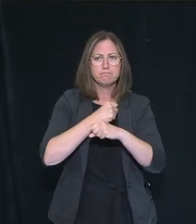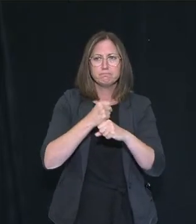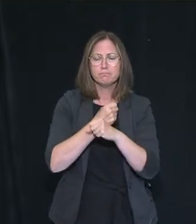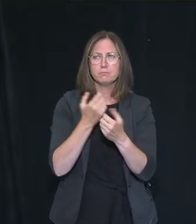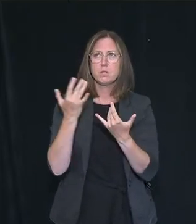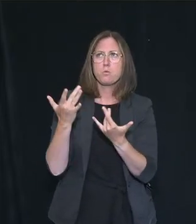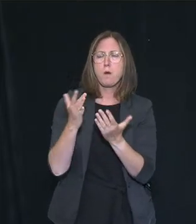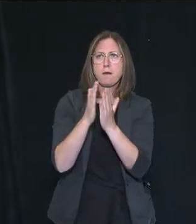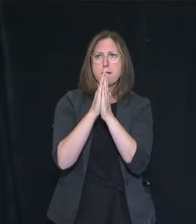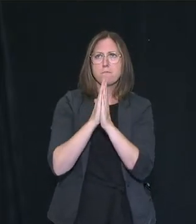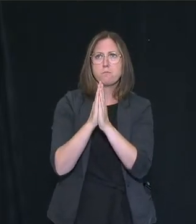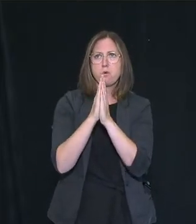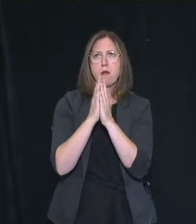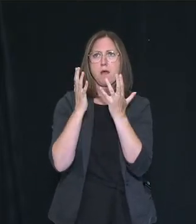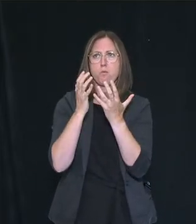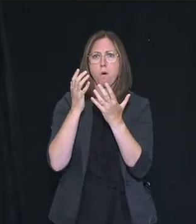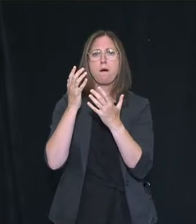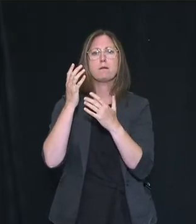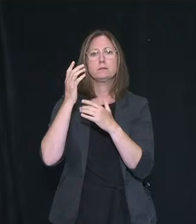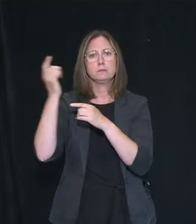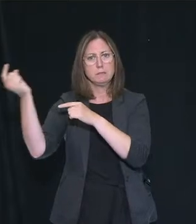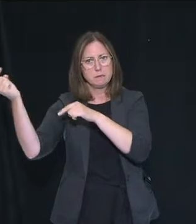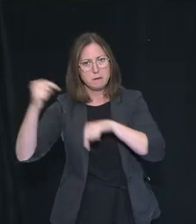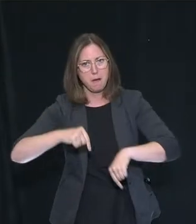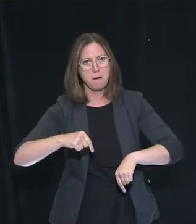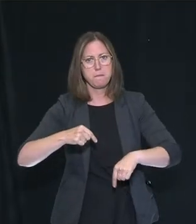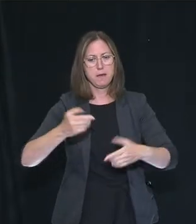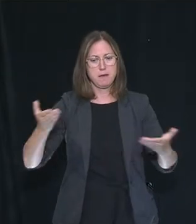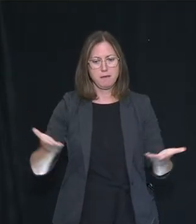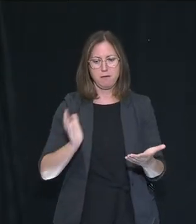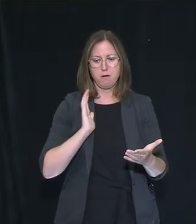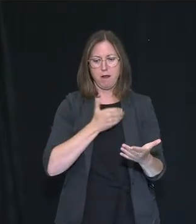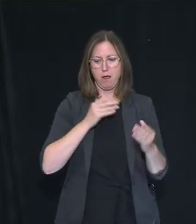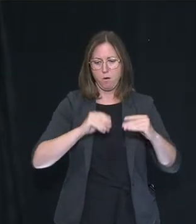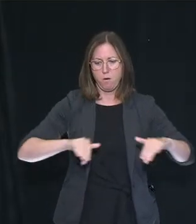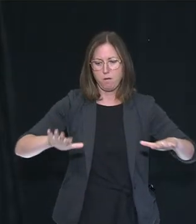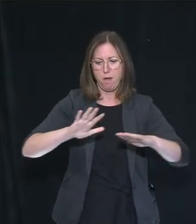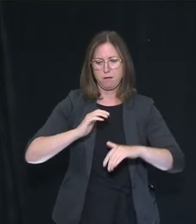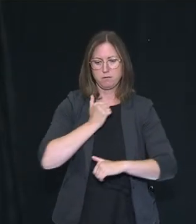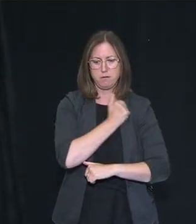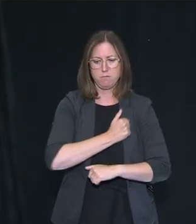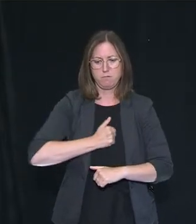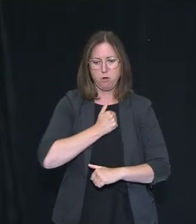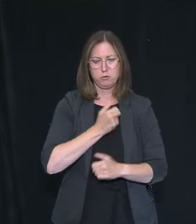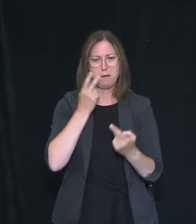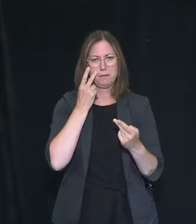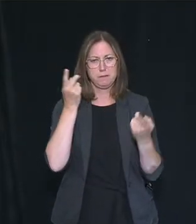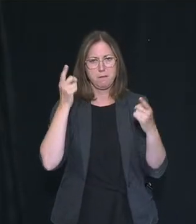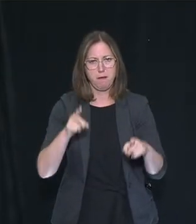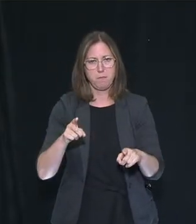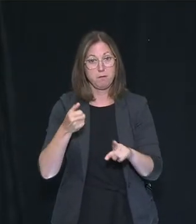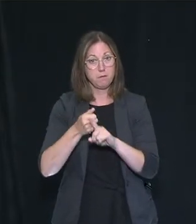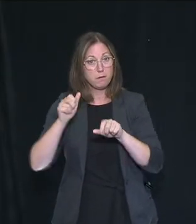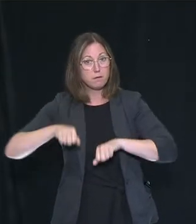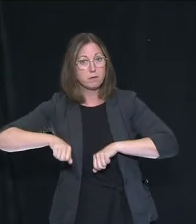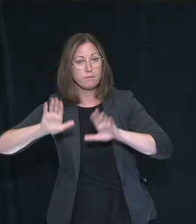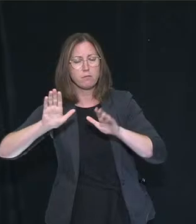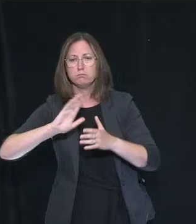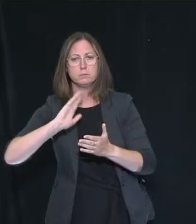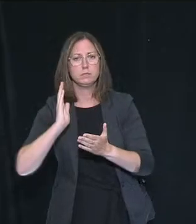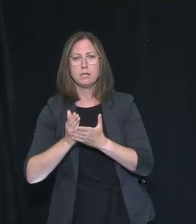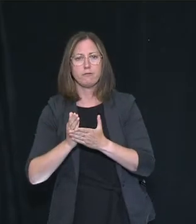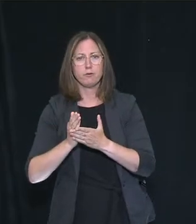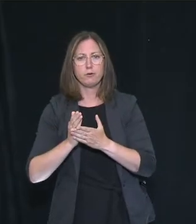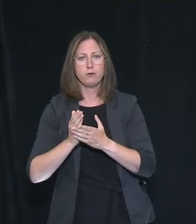apology on Indigenous lands in Canada. They never gave up. We must remember that it is